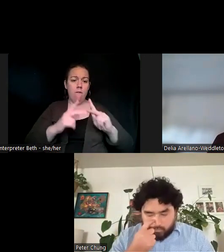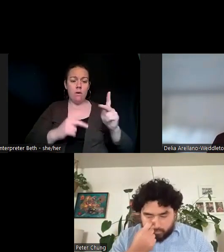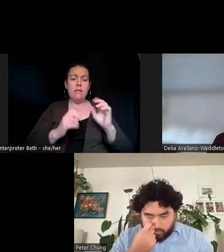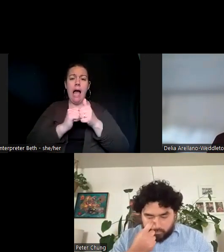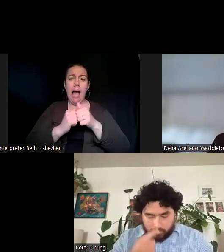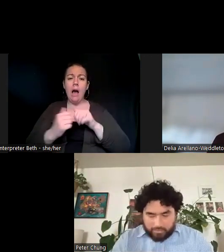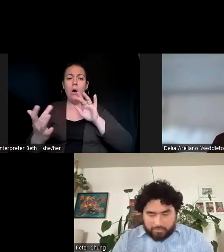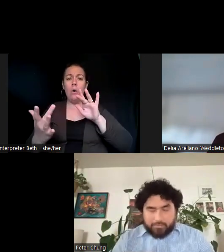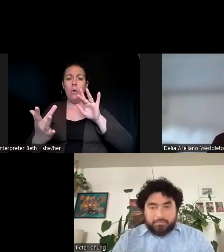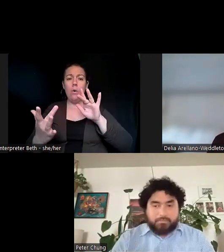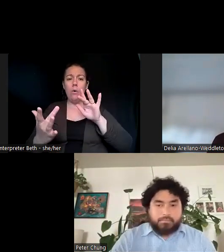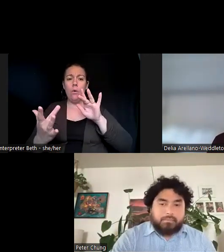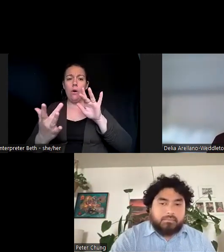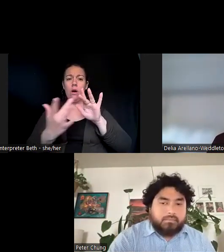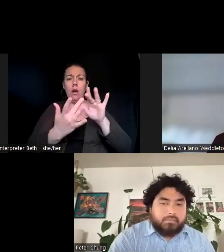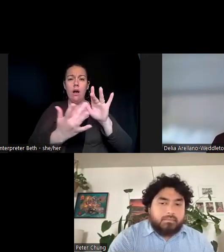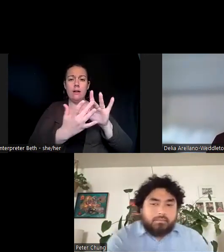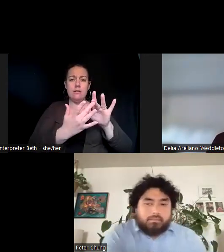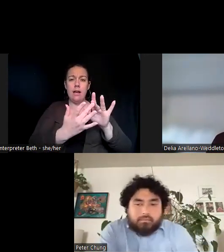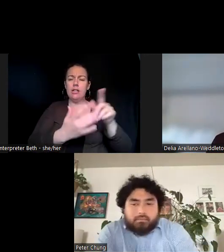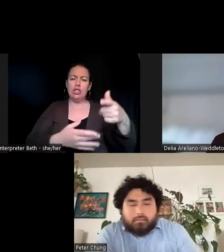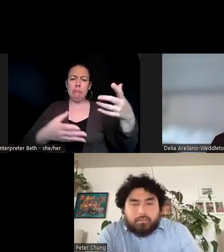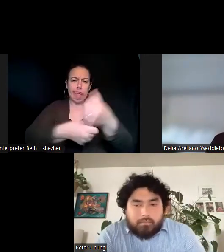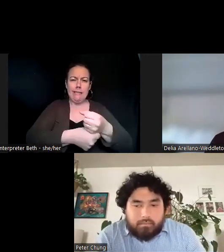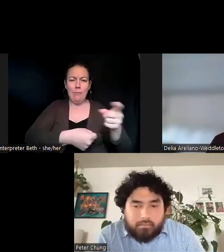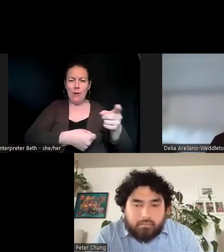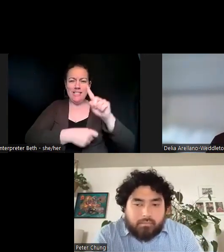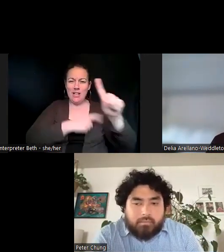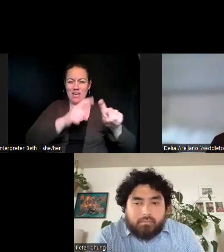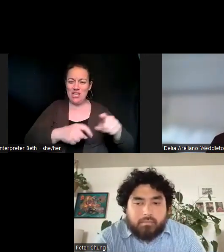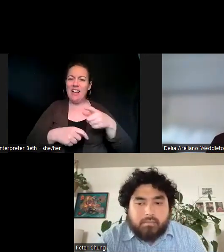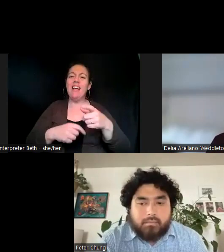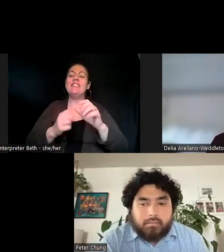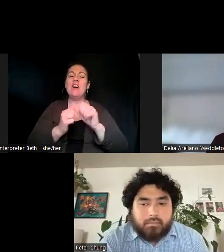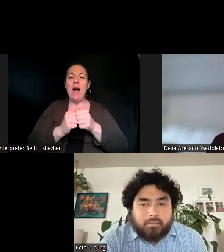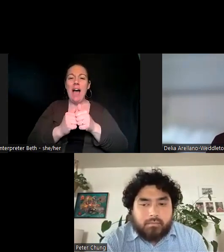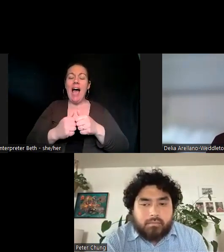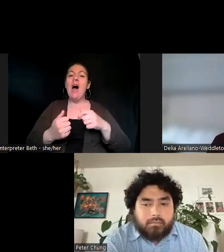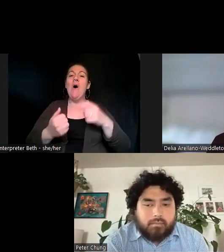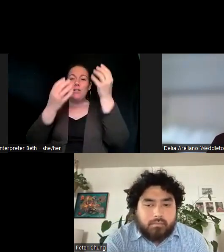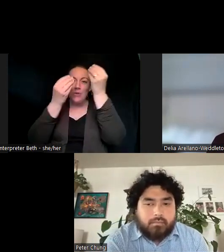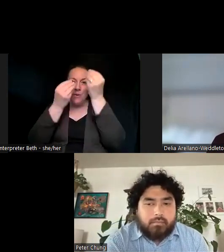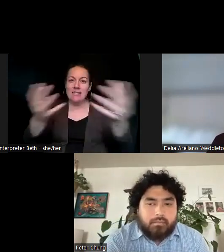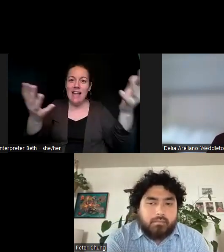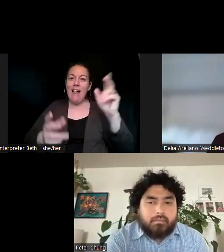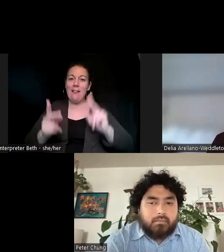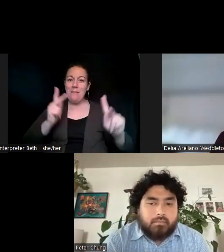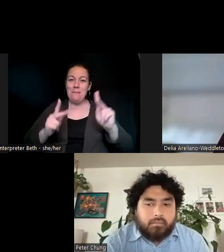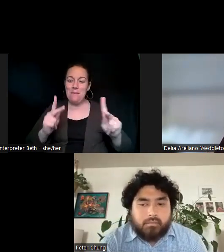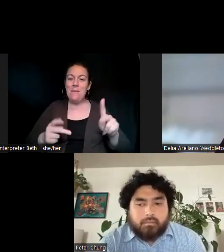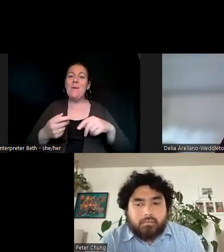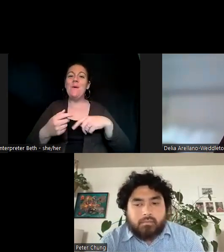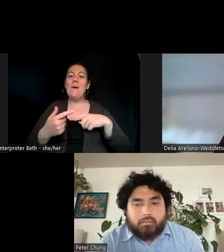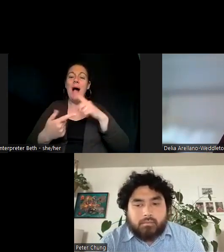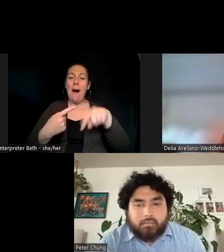helpful and not overwhelming? That is so key. So can folks offer some ideas of how they